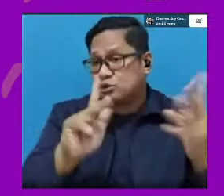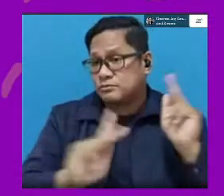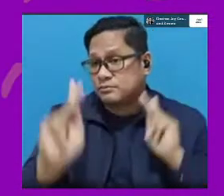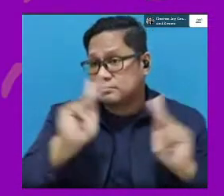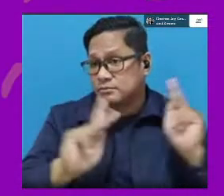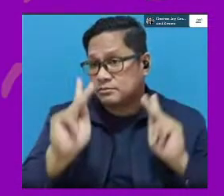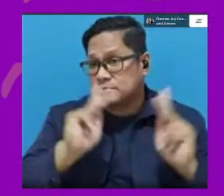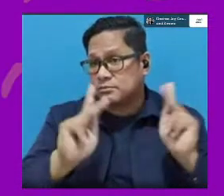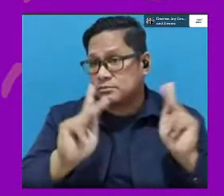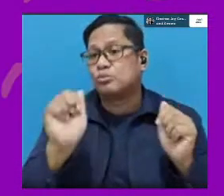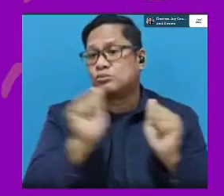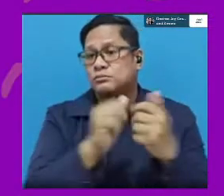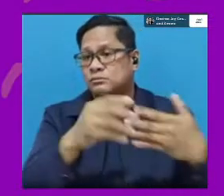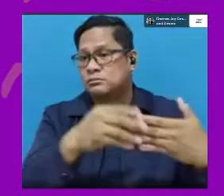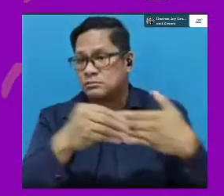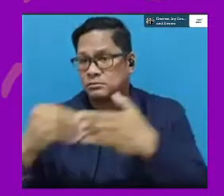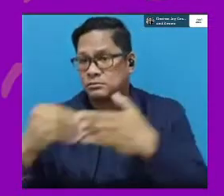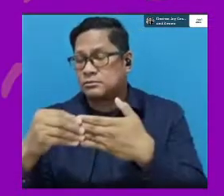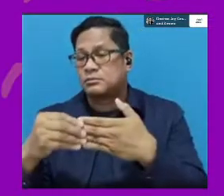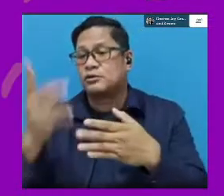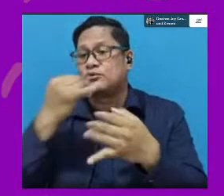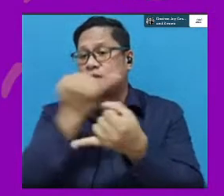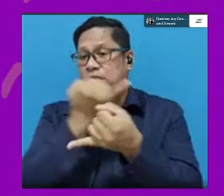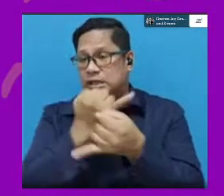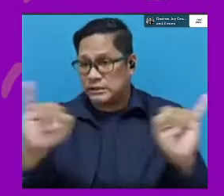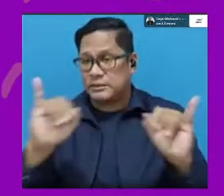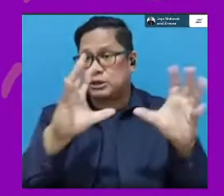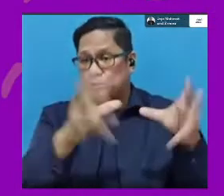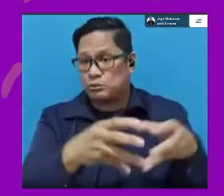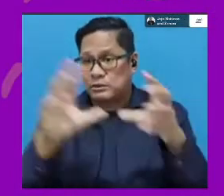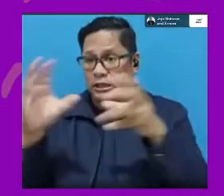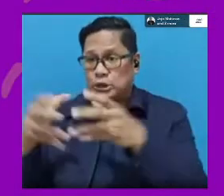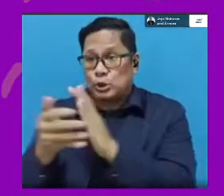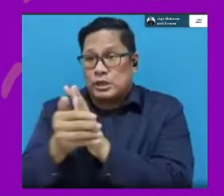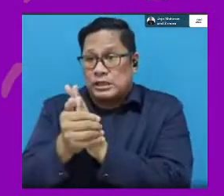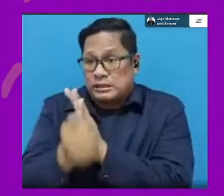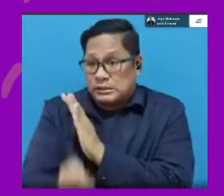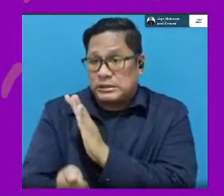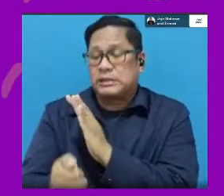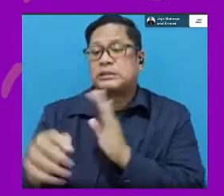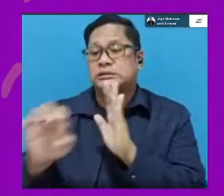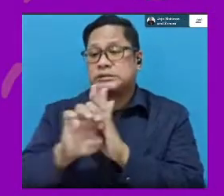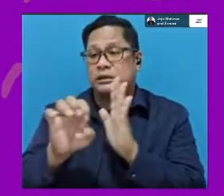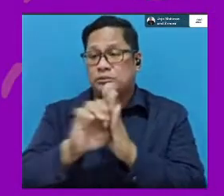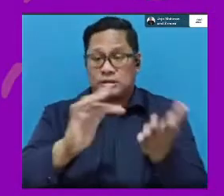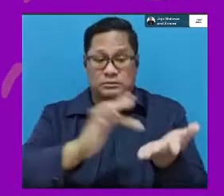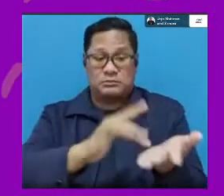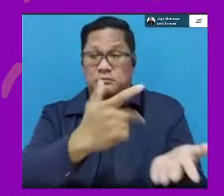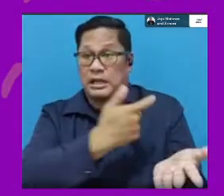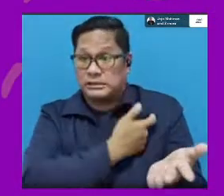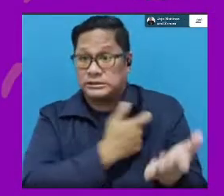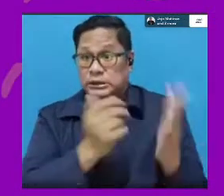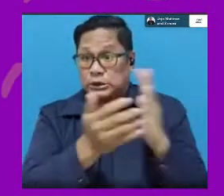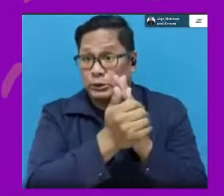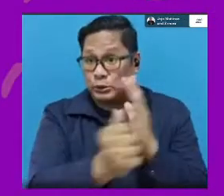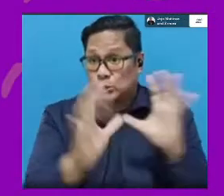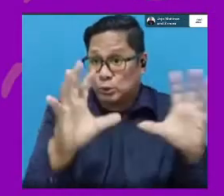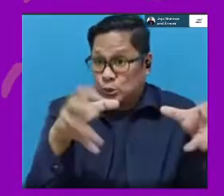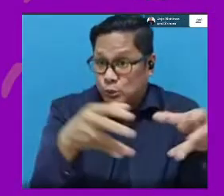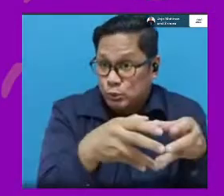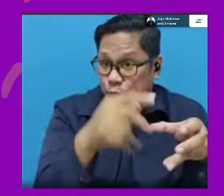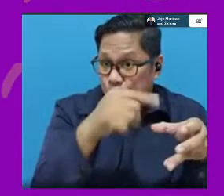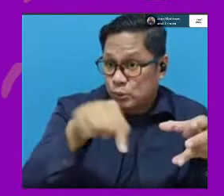the guidance of our independent bodies of experts, like for example, our vaccine expert panel. We